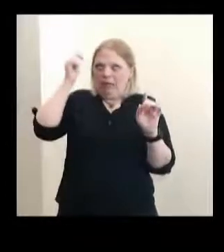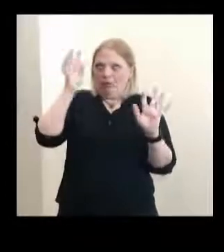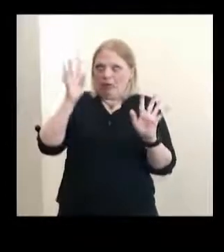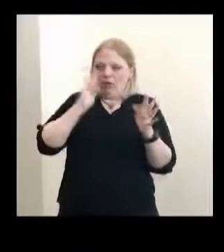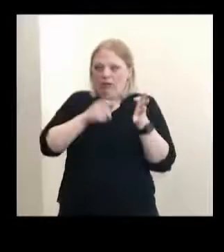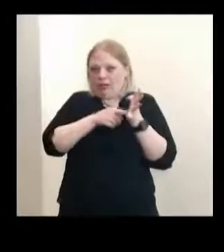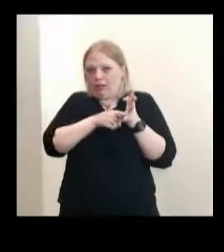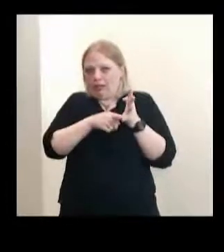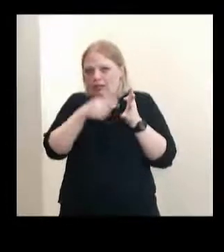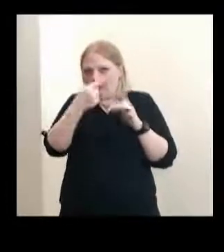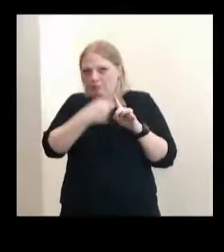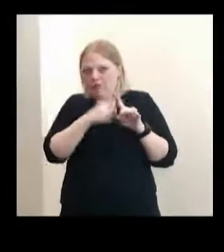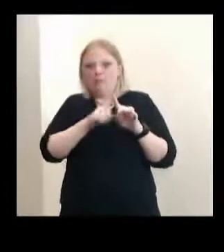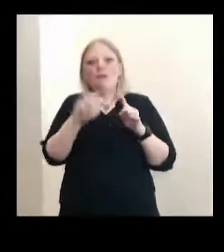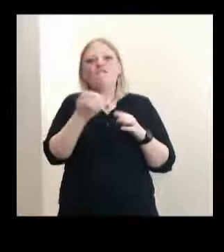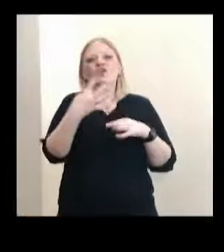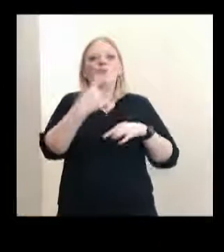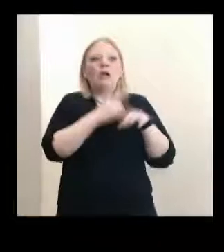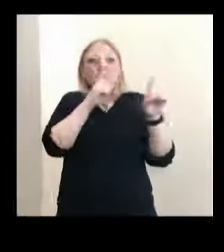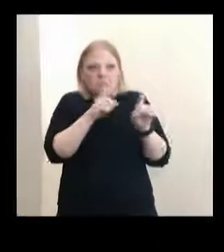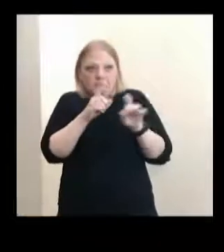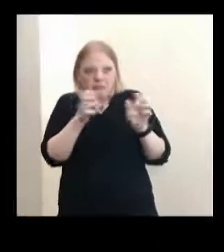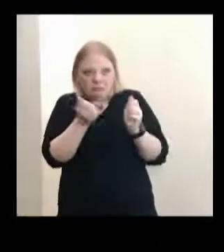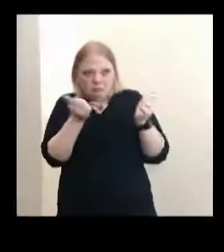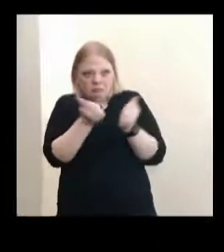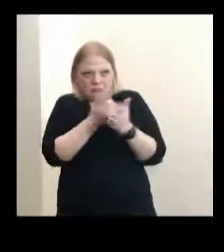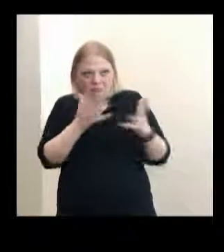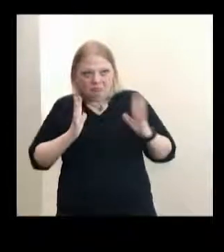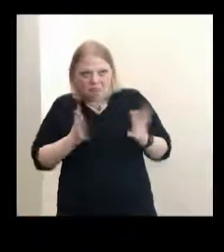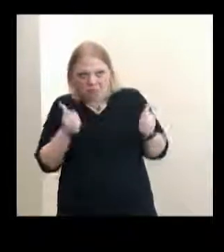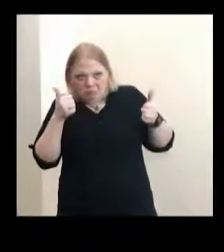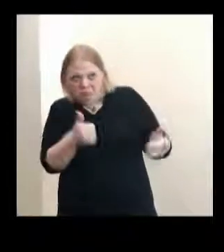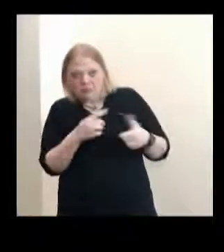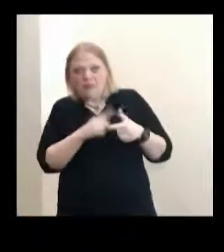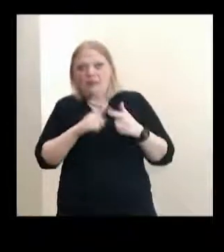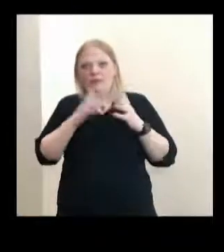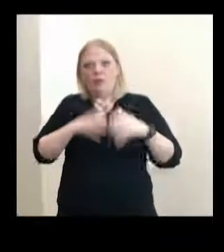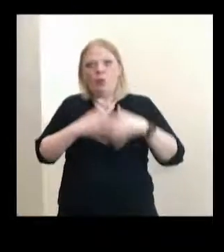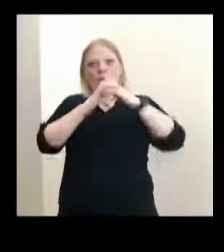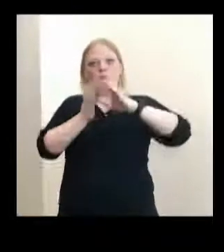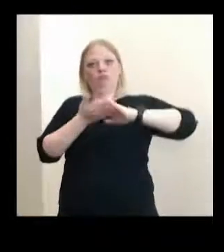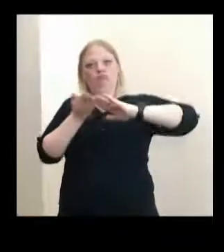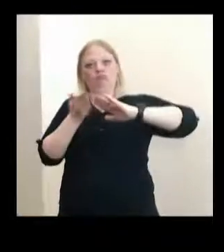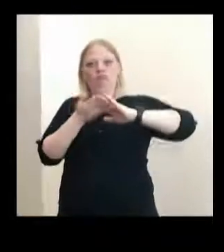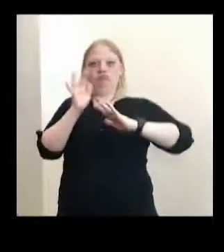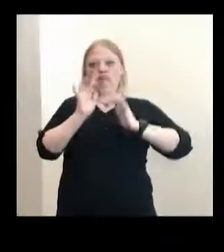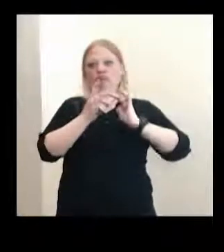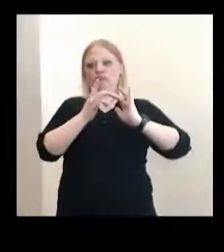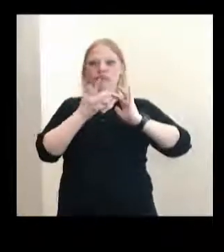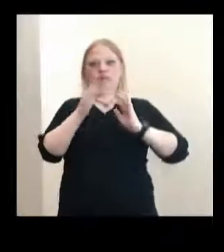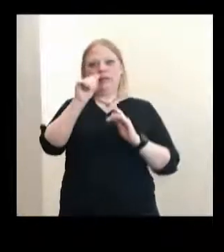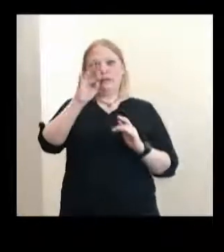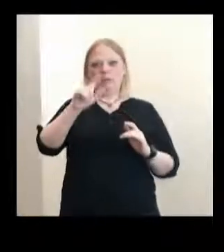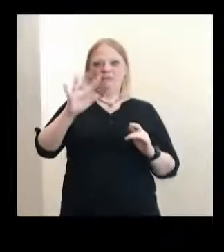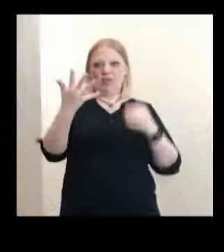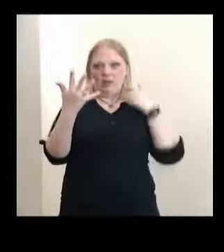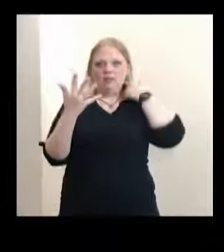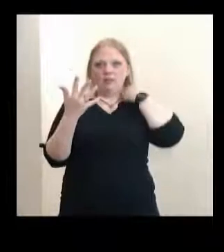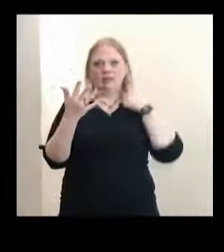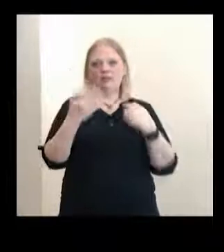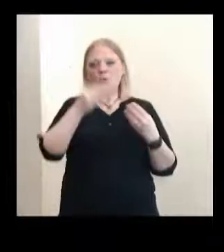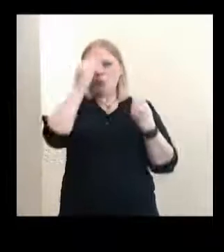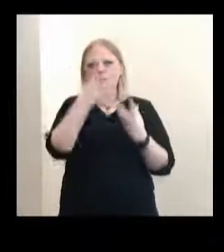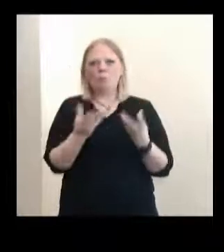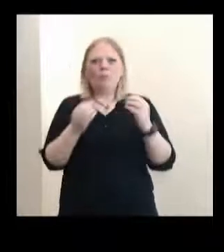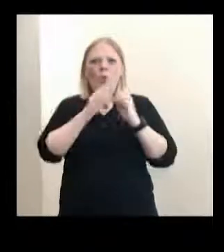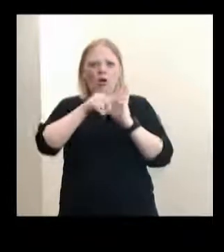but we're going to take a few days to test it, make certain it's fine, and then have it online on April 5th. So more information will come, but on April 5th, people